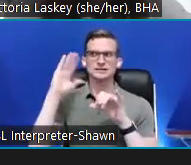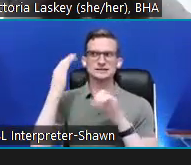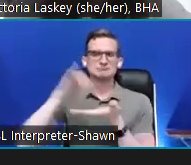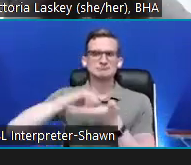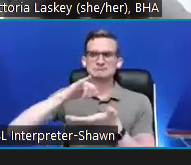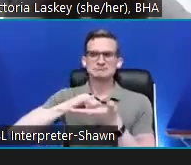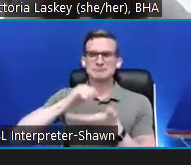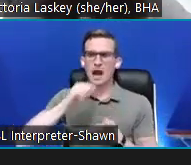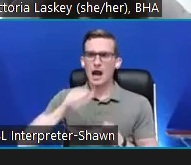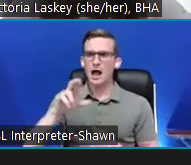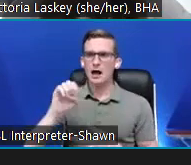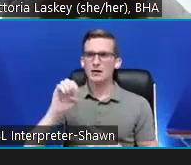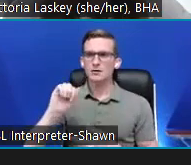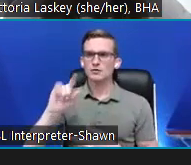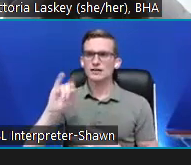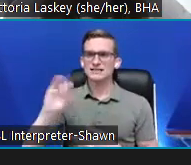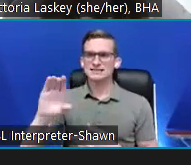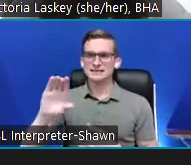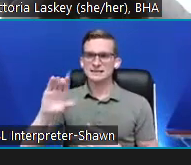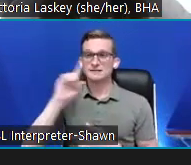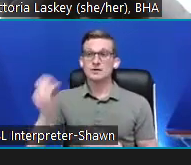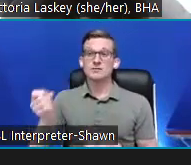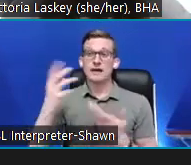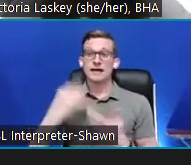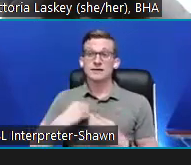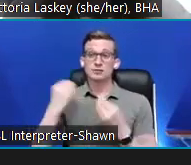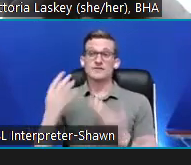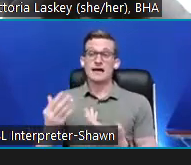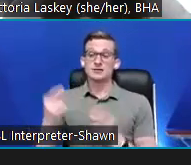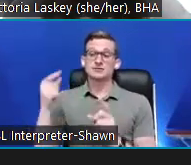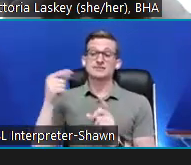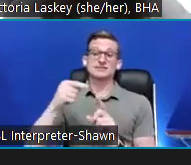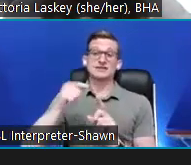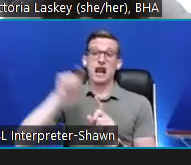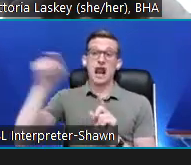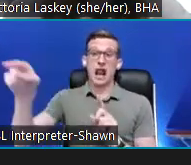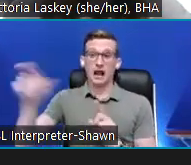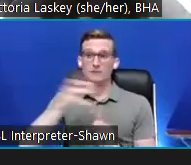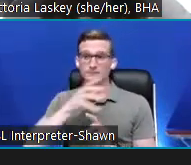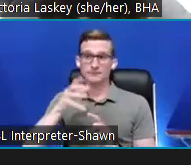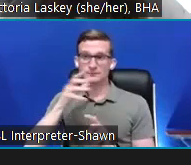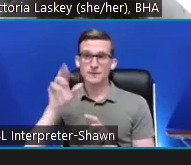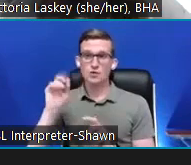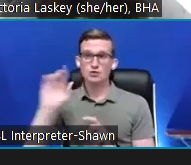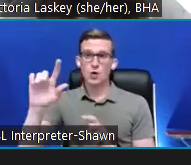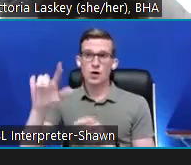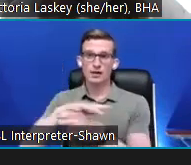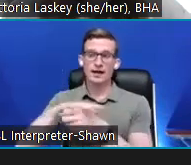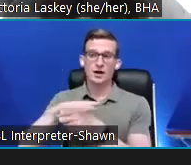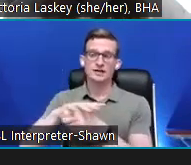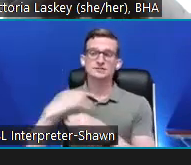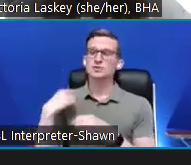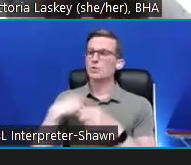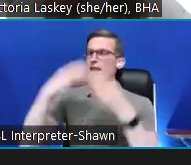providers, especially those in rural areas. So we are currently open to feedback to what that looks like, recognizing that peer support professionals